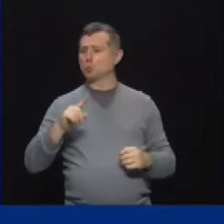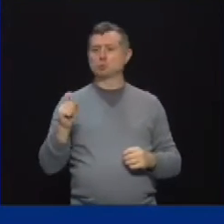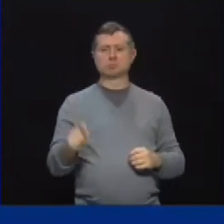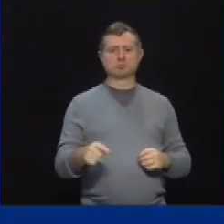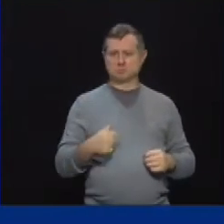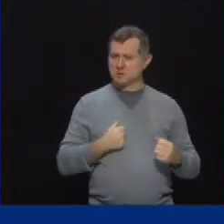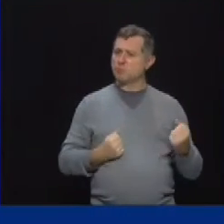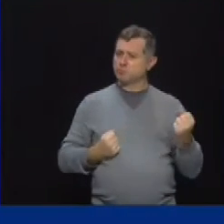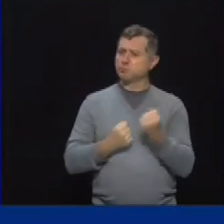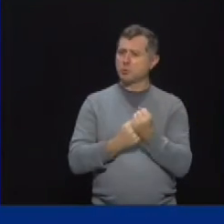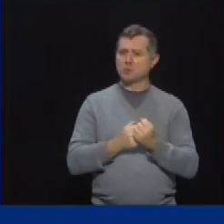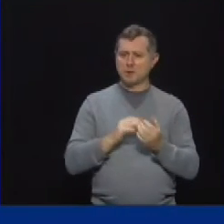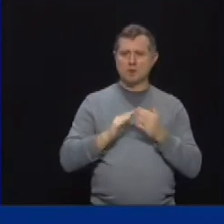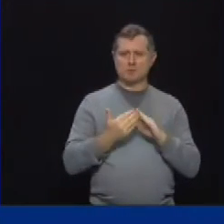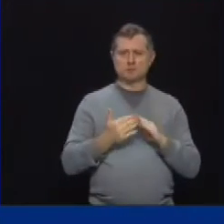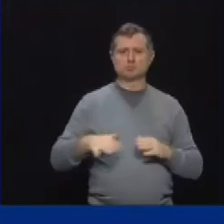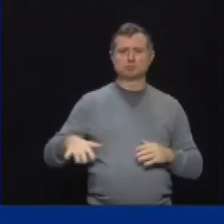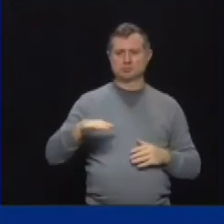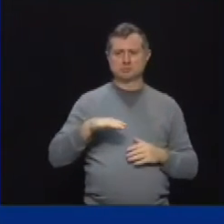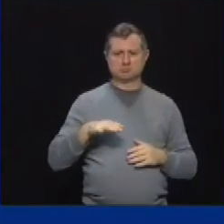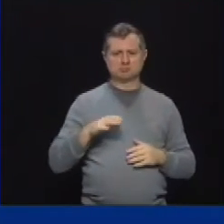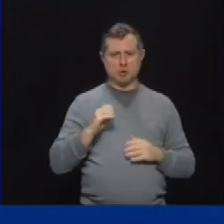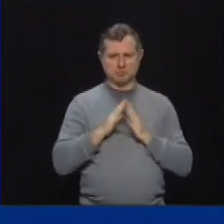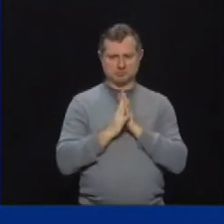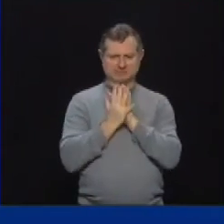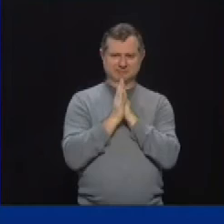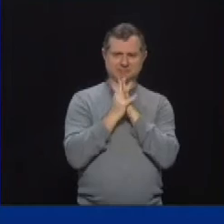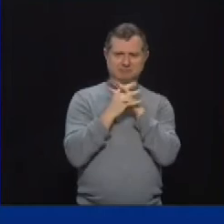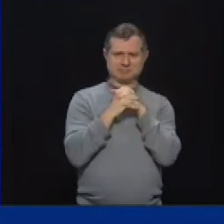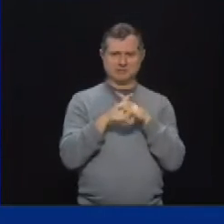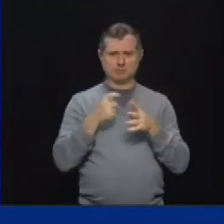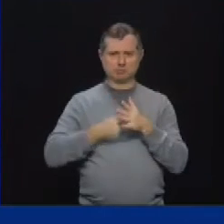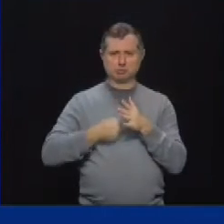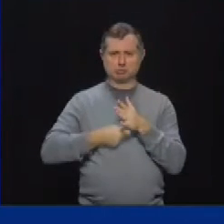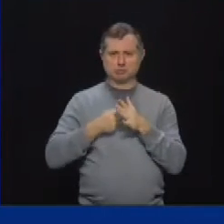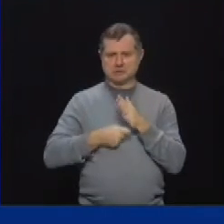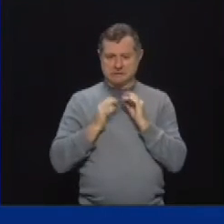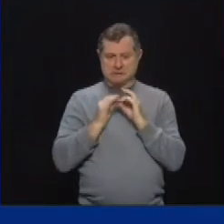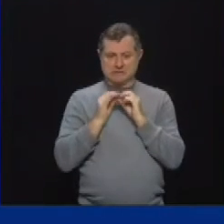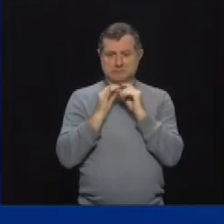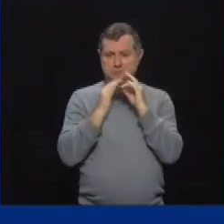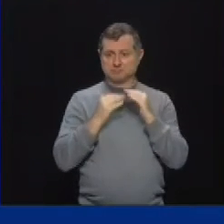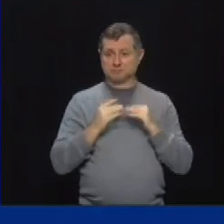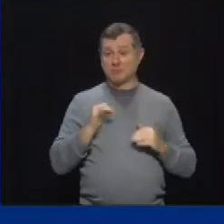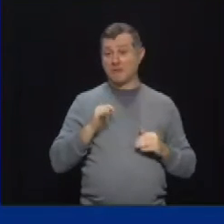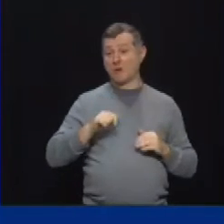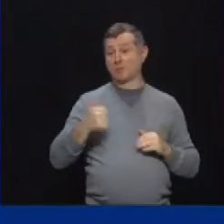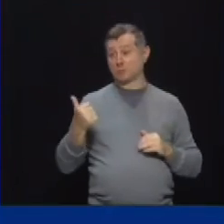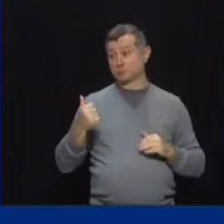the question, how do we reduce the time frame? And I know, having done